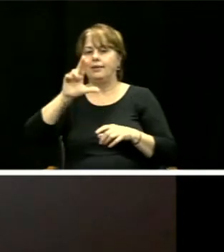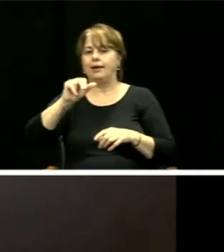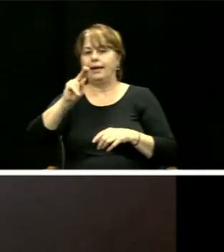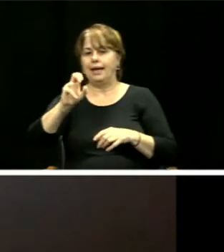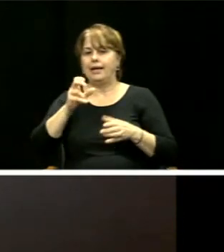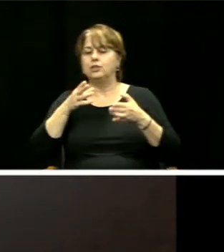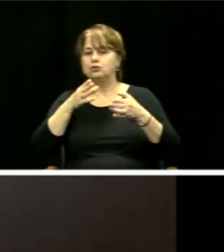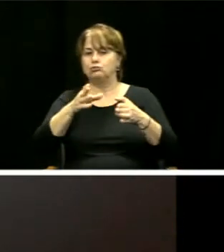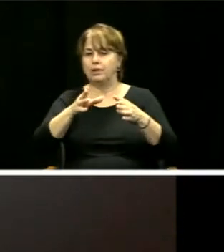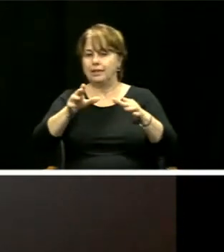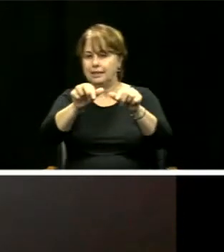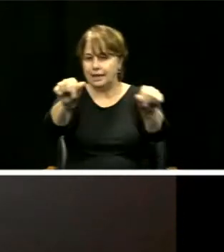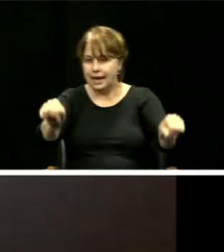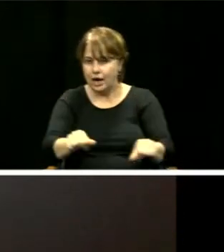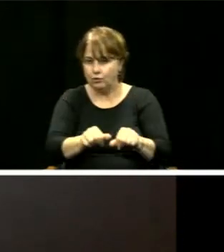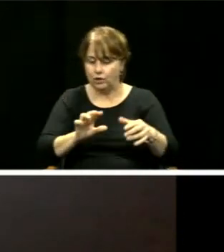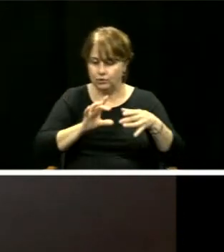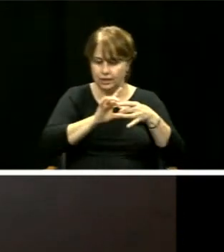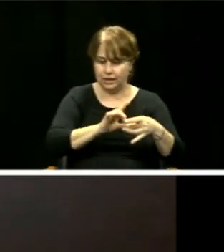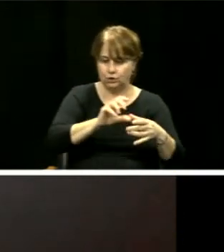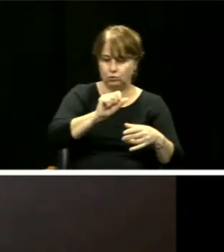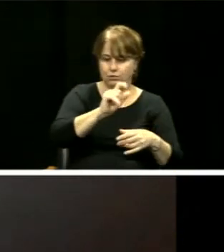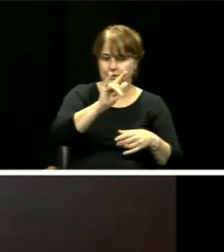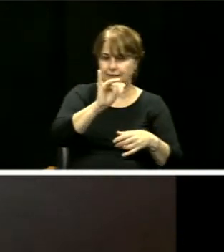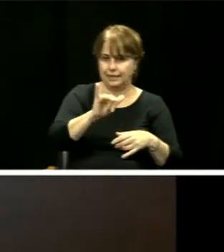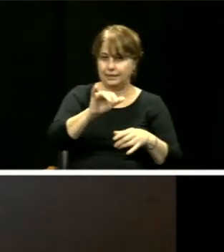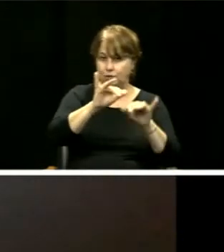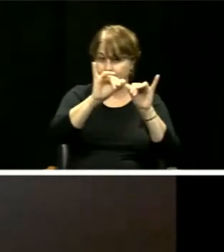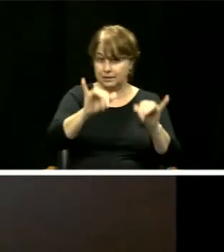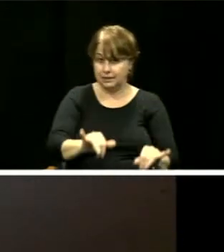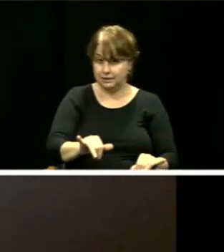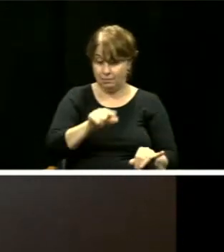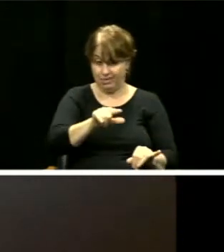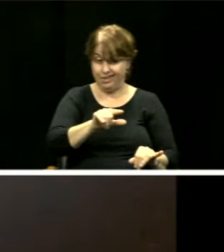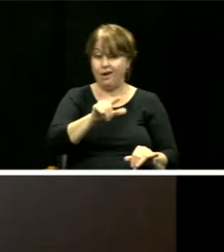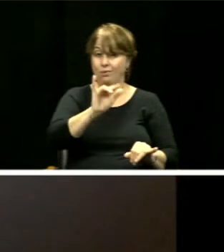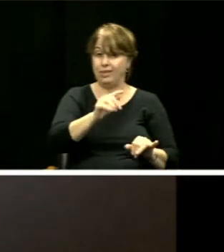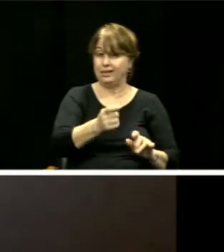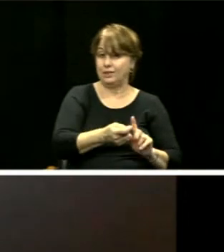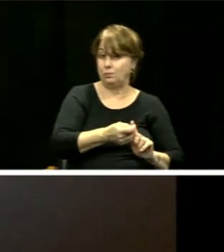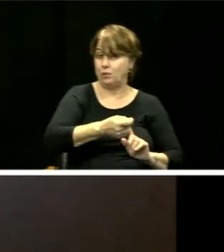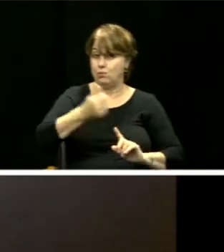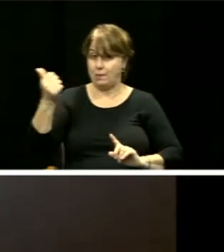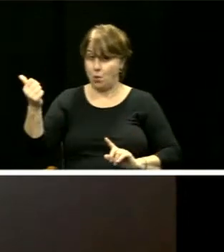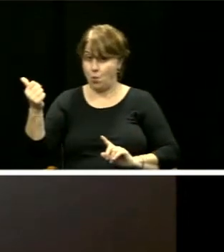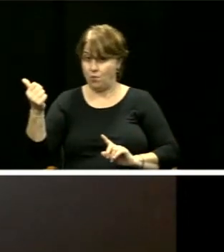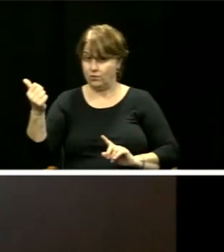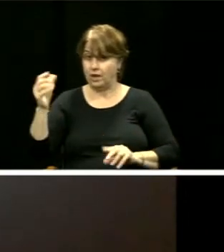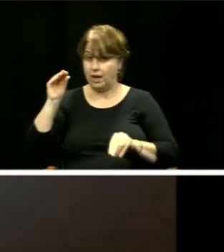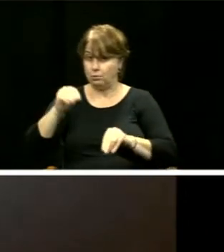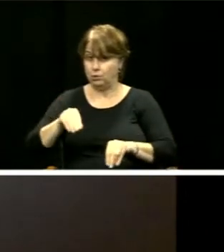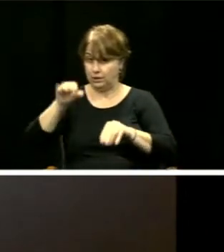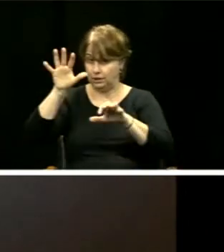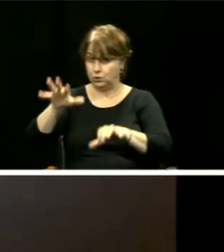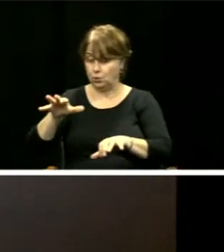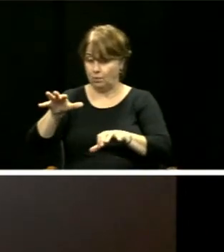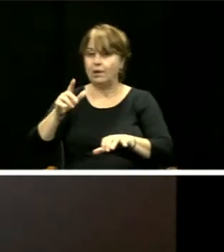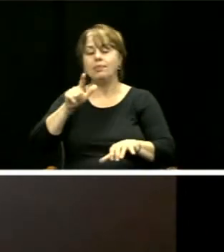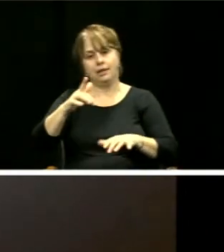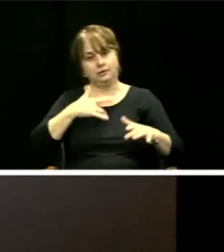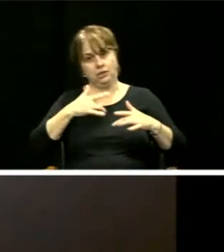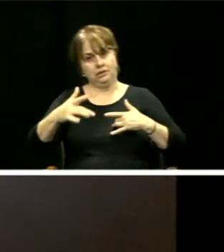tied into the sanitary system that now have to be removed and put into storm? Because that's a concerning to